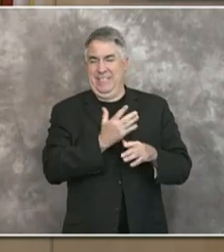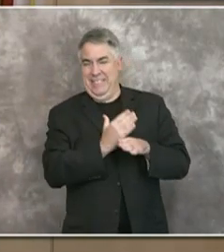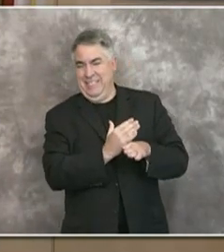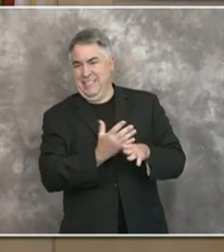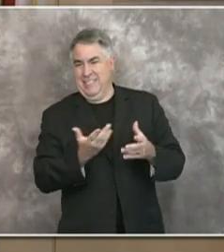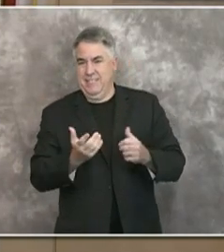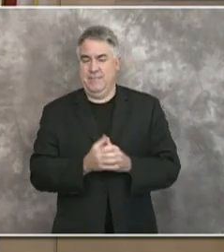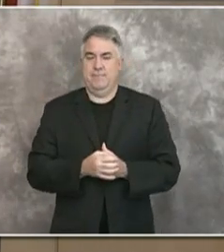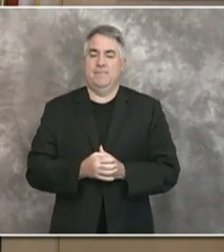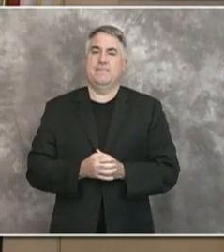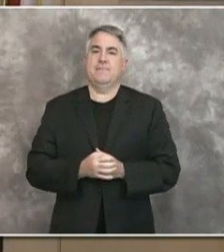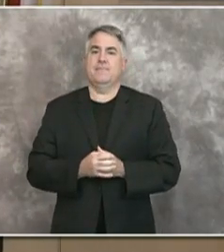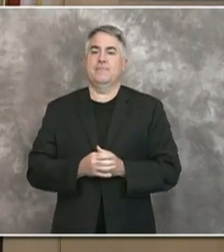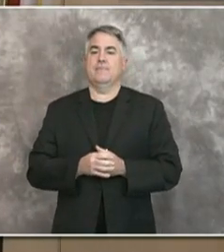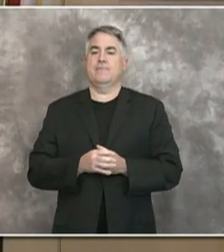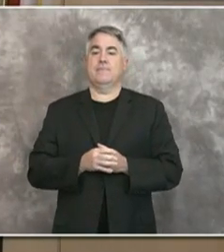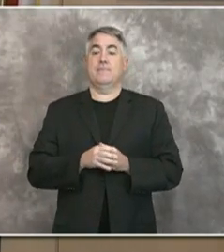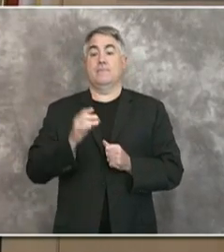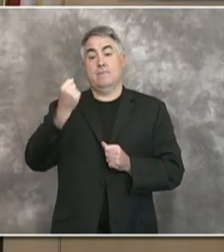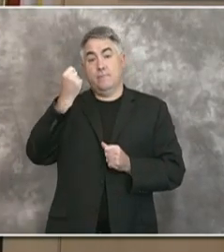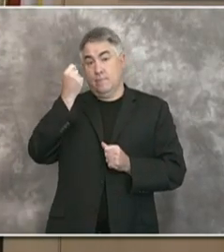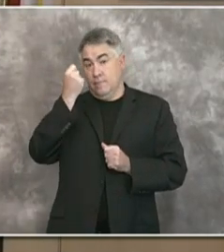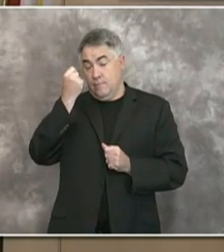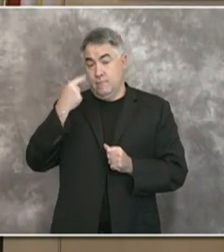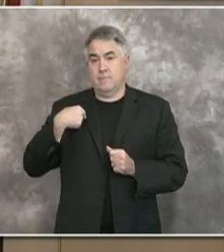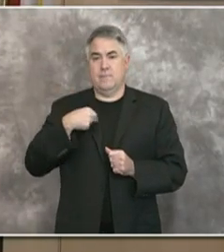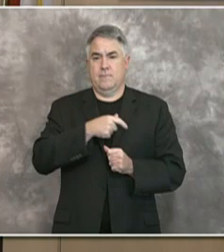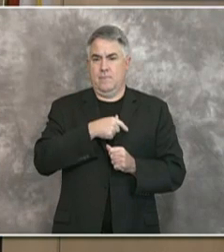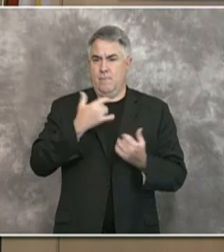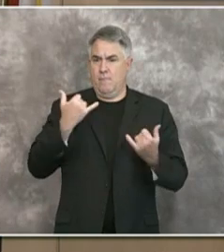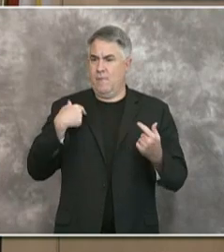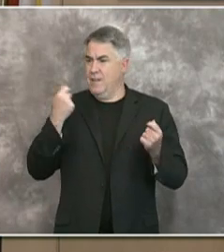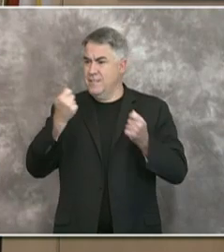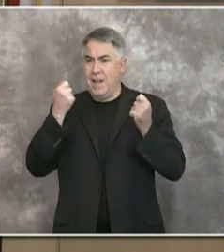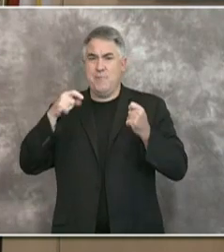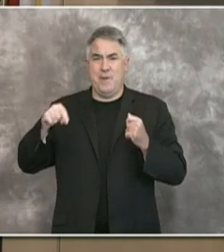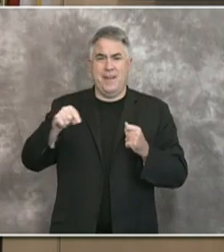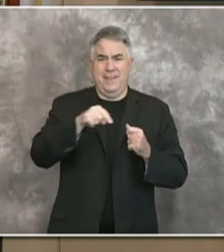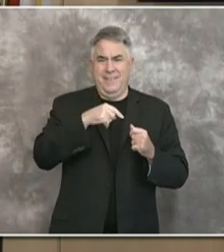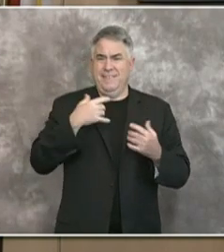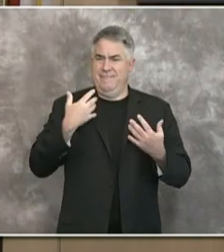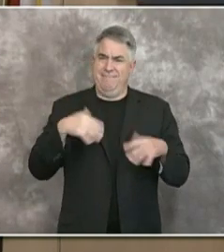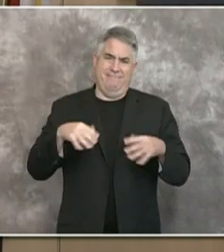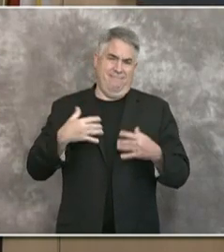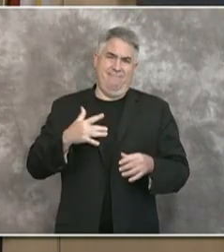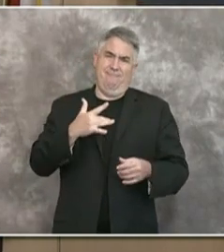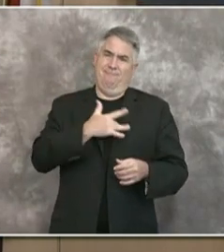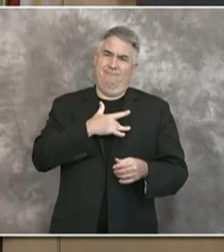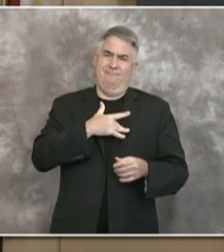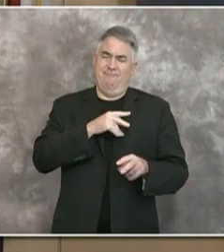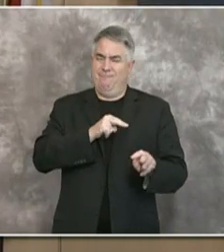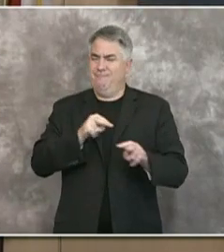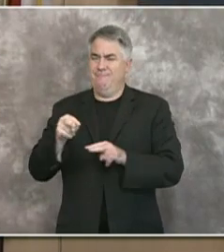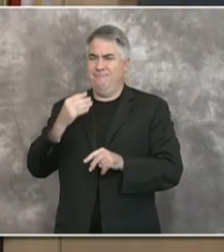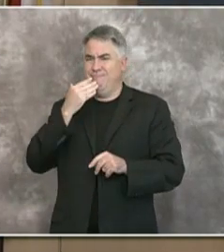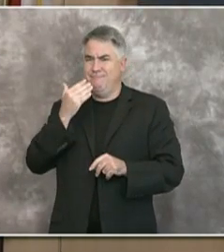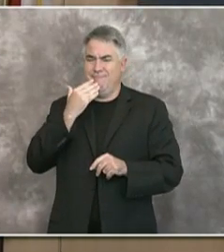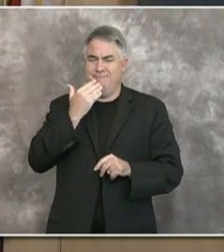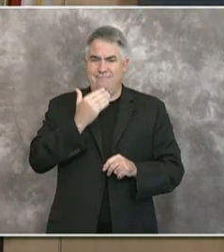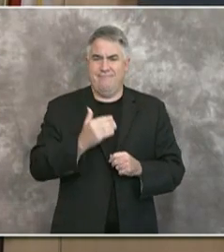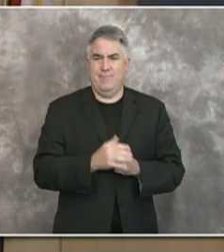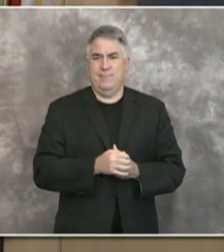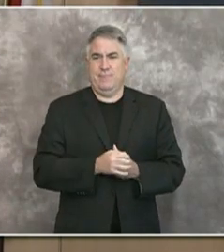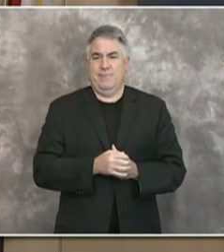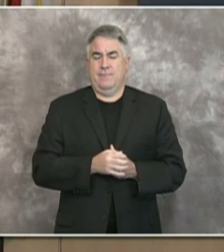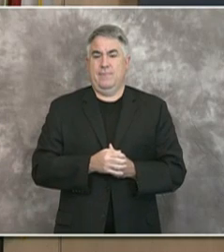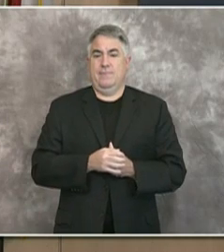traditions that we have. But I'm sure that all the ceremonies were no less heartfelt. As we begin to ease into